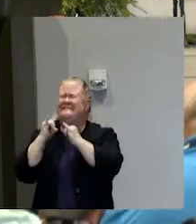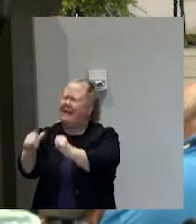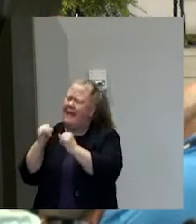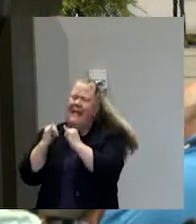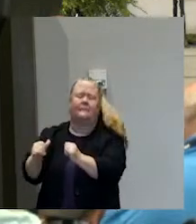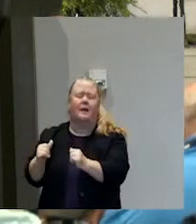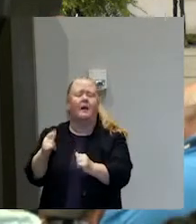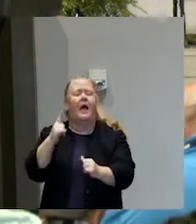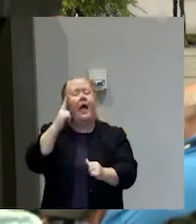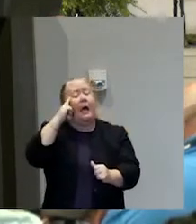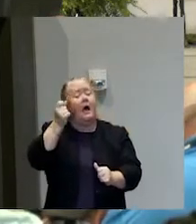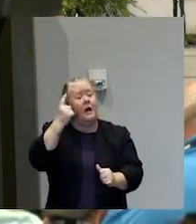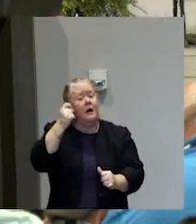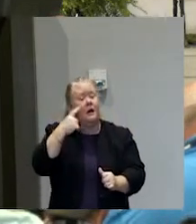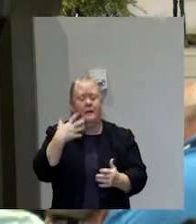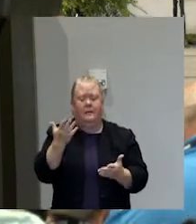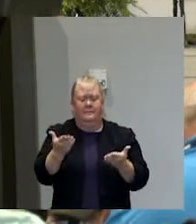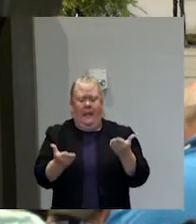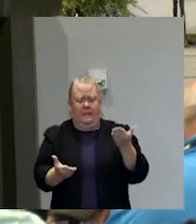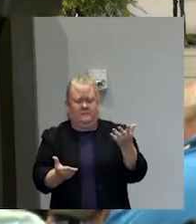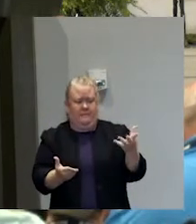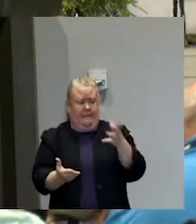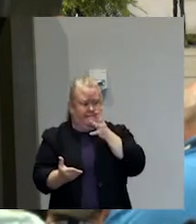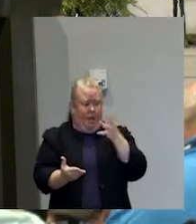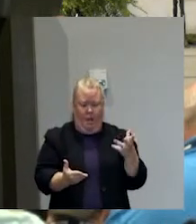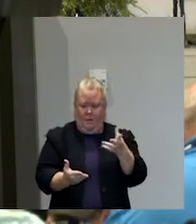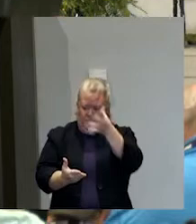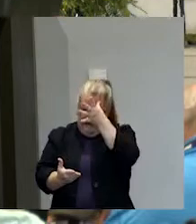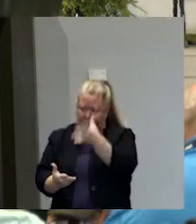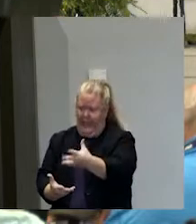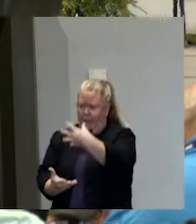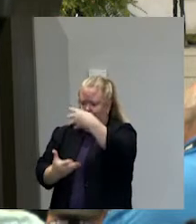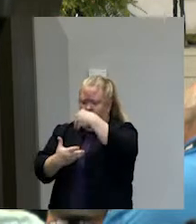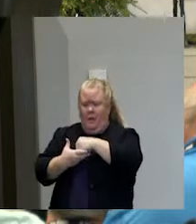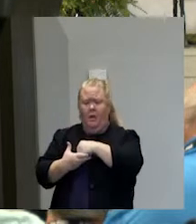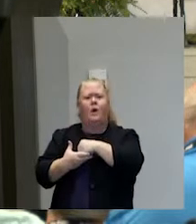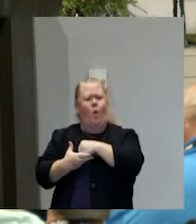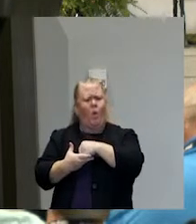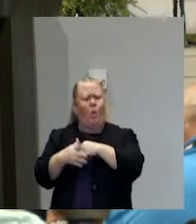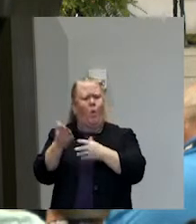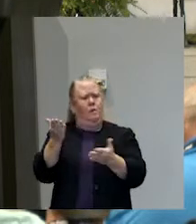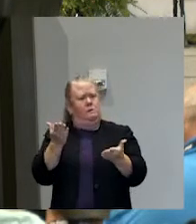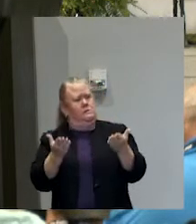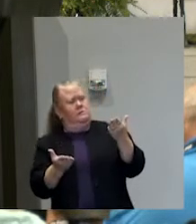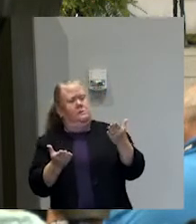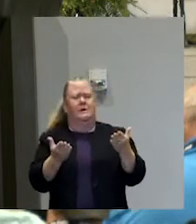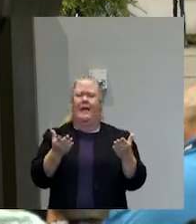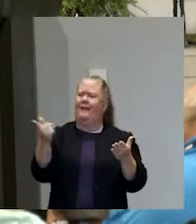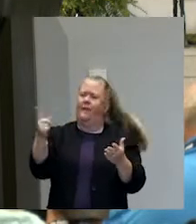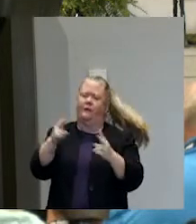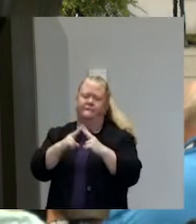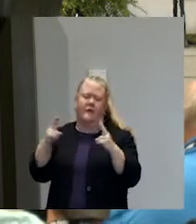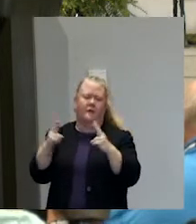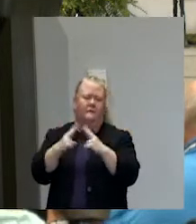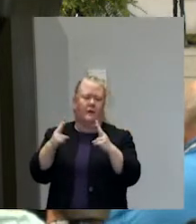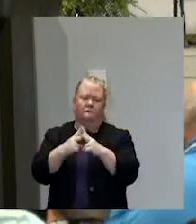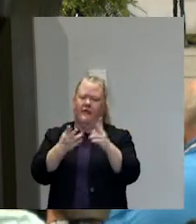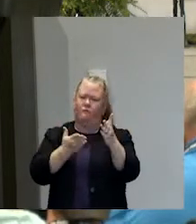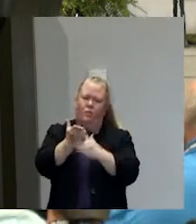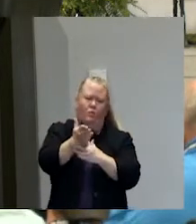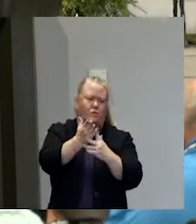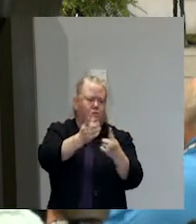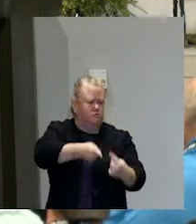balancing act, and I think the two of them combined really, and they're just like really resilient people that have, you know, gone through their own trials